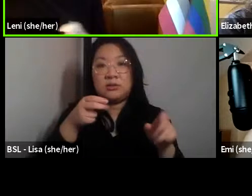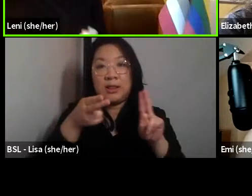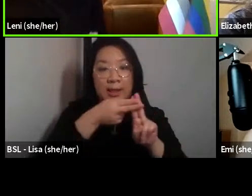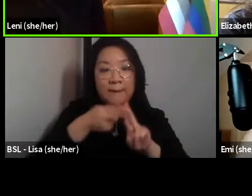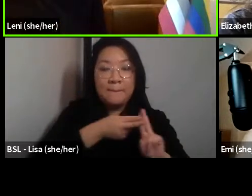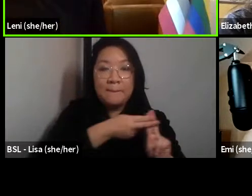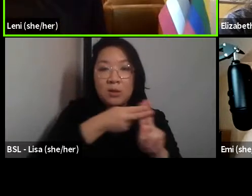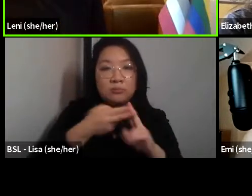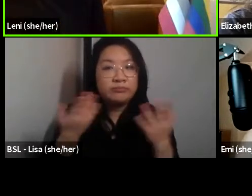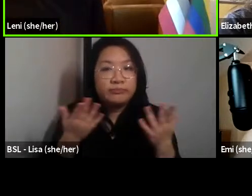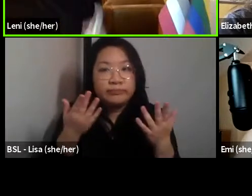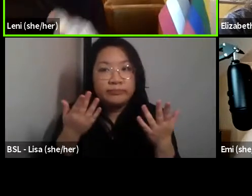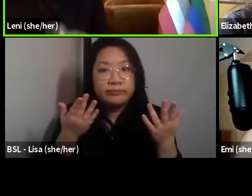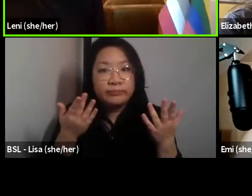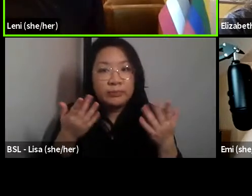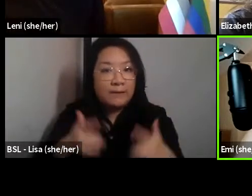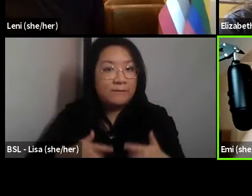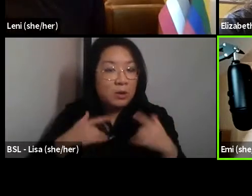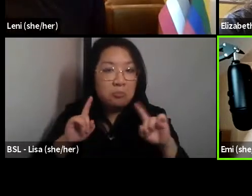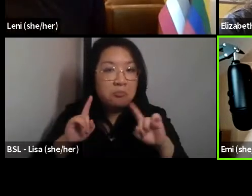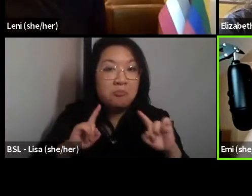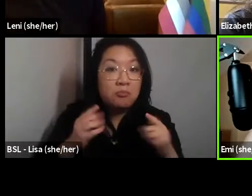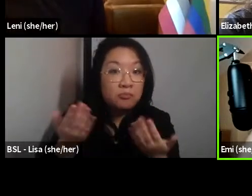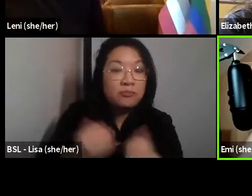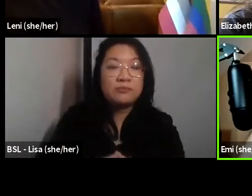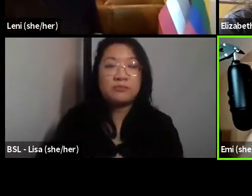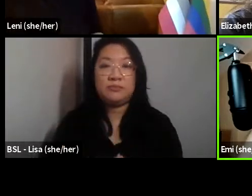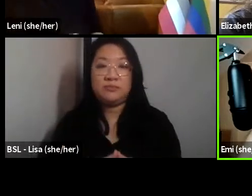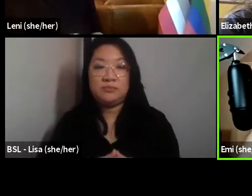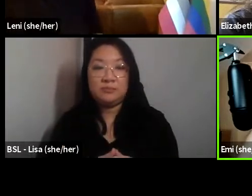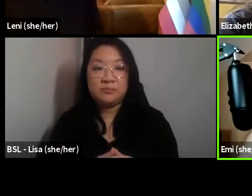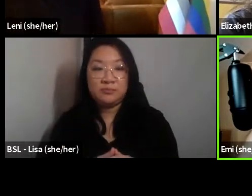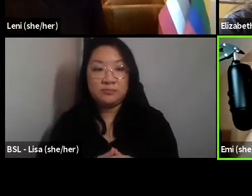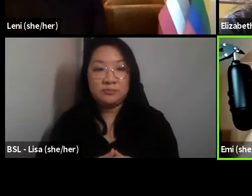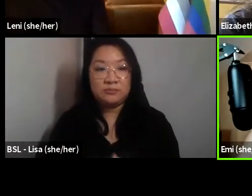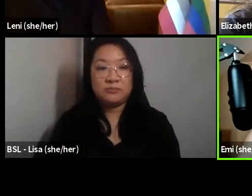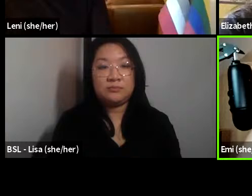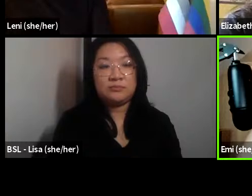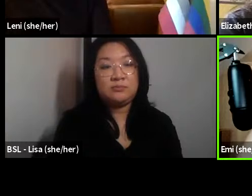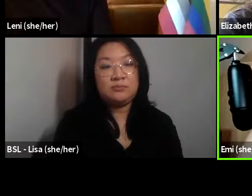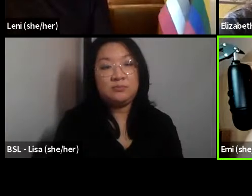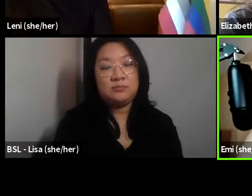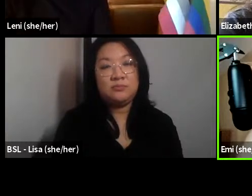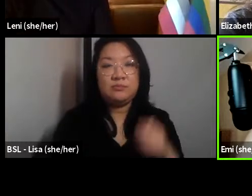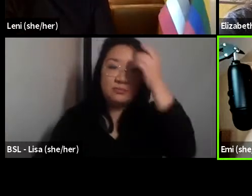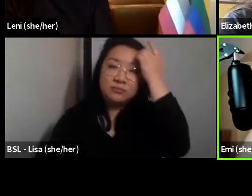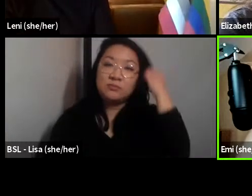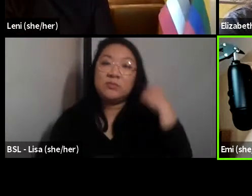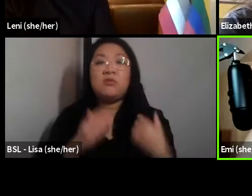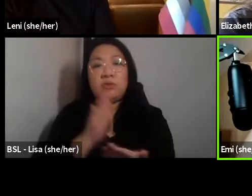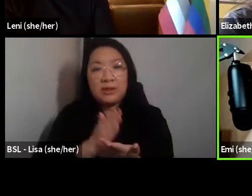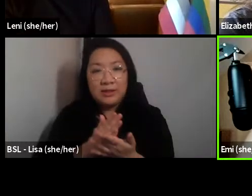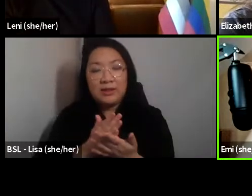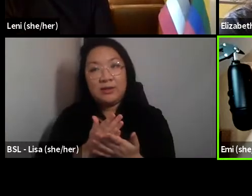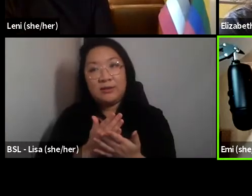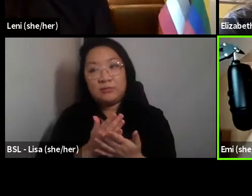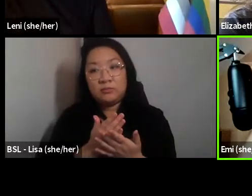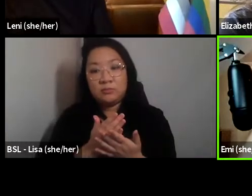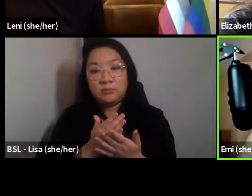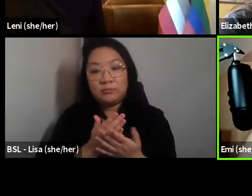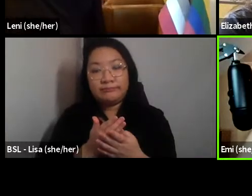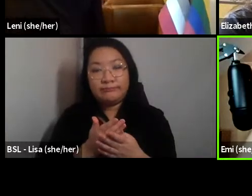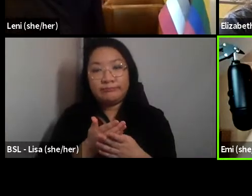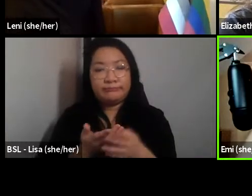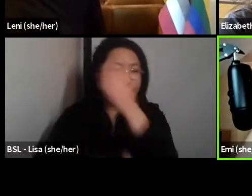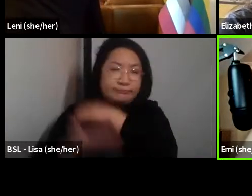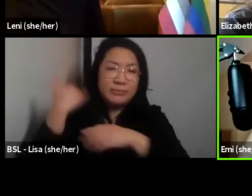Does anyone want to start on that? Emmy, do you want to? Yeah, it's just made me feel so much less isolated than I used to